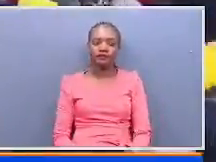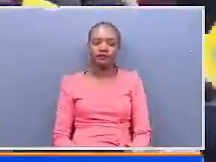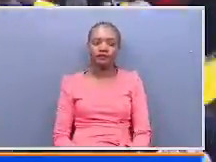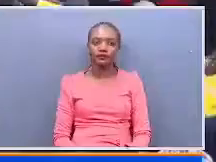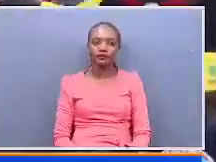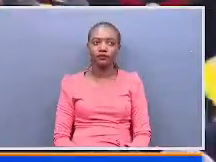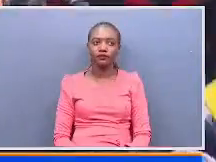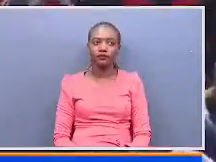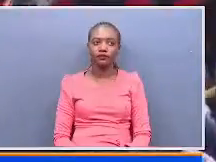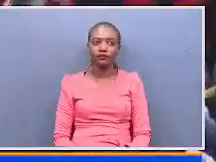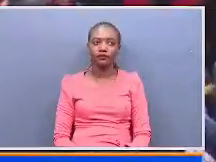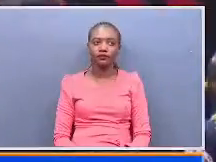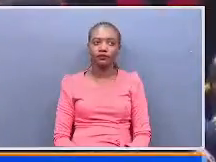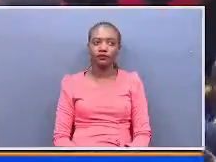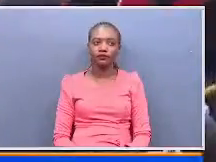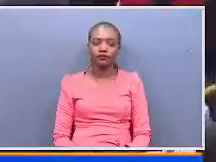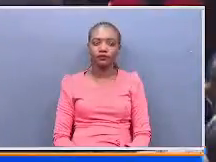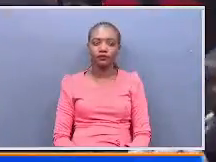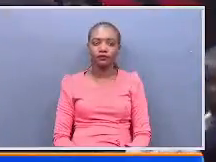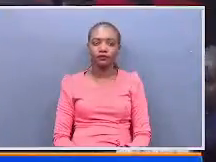Chichi Josephine, TV